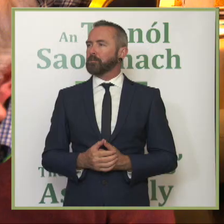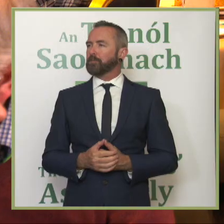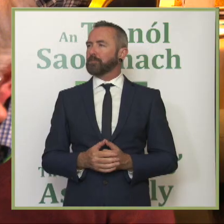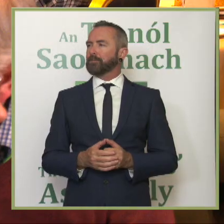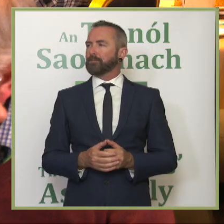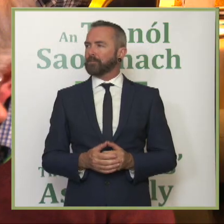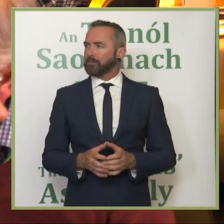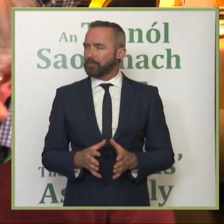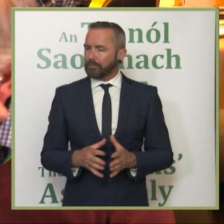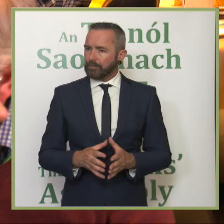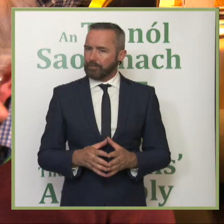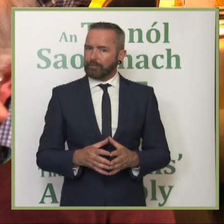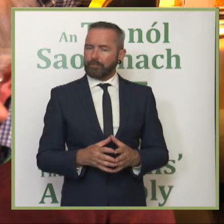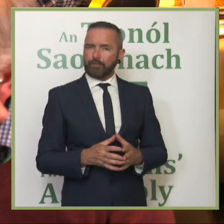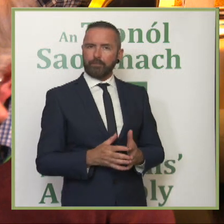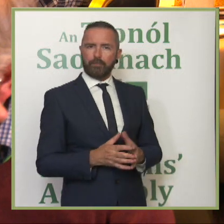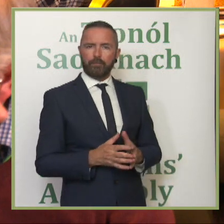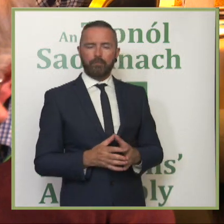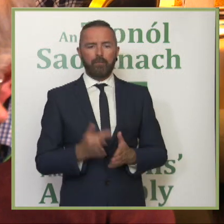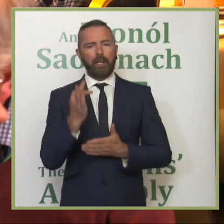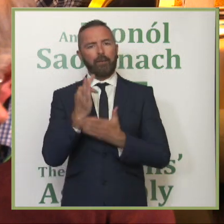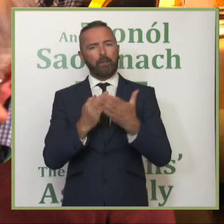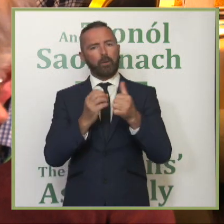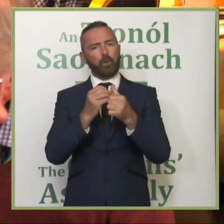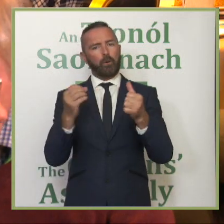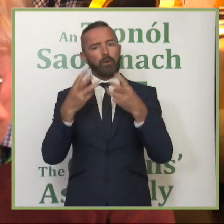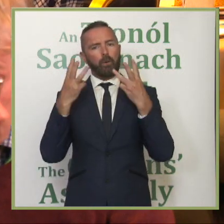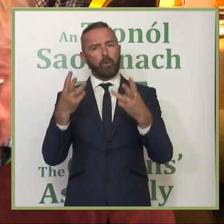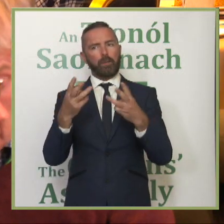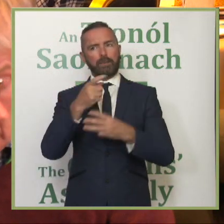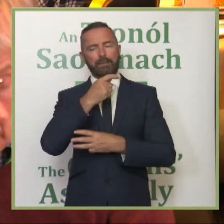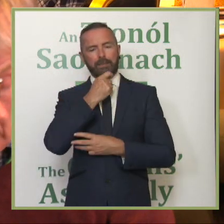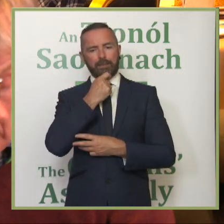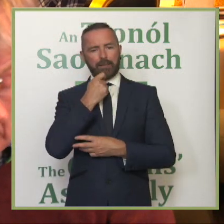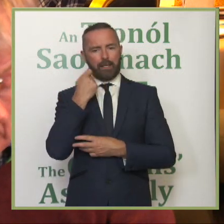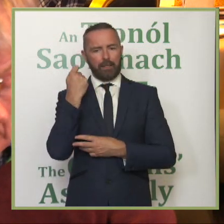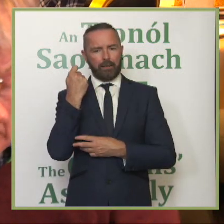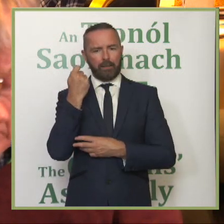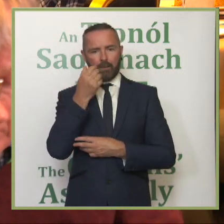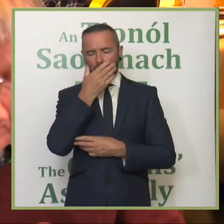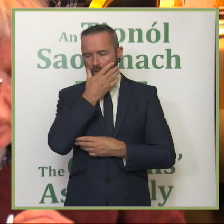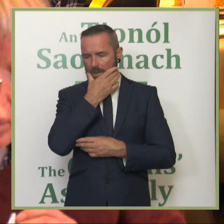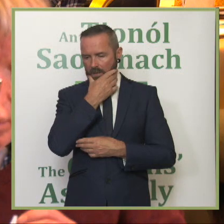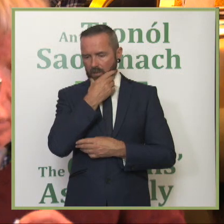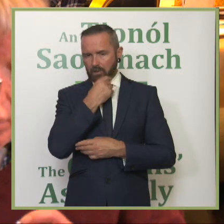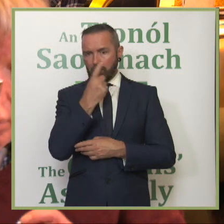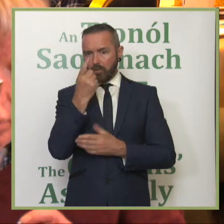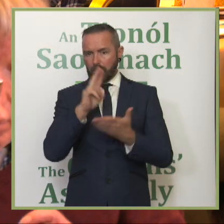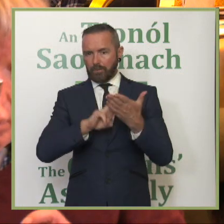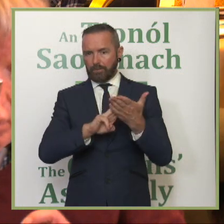just on the couple of other ones I'd just like to say. Give me 2 seconds now, another